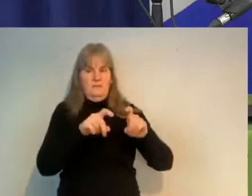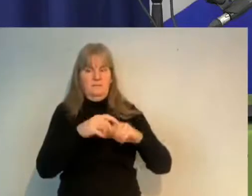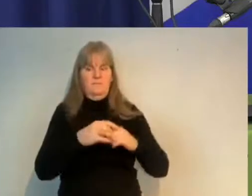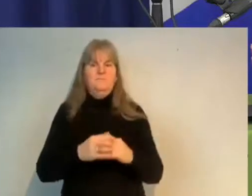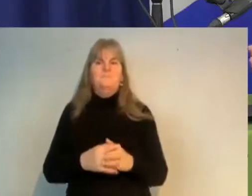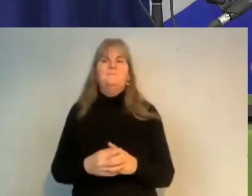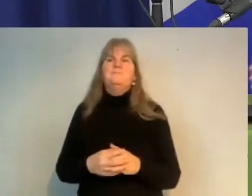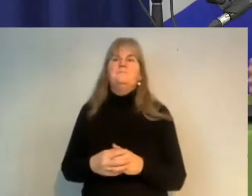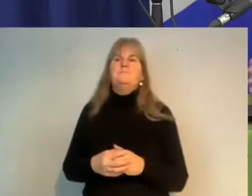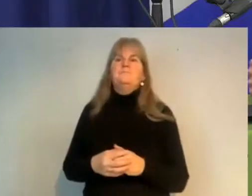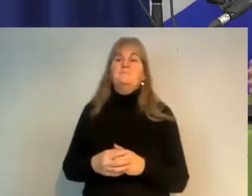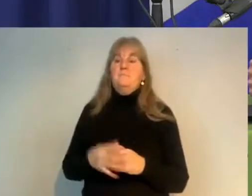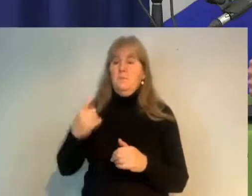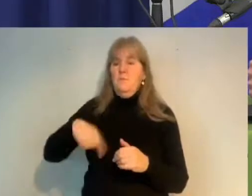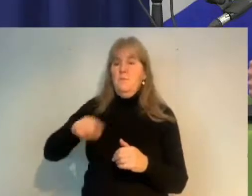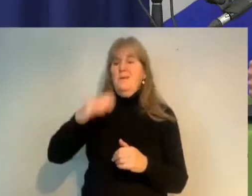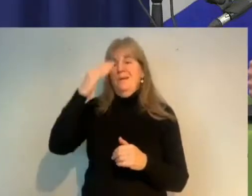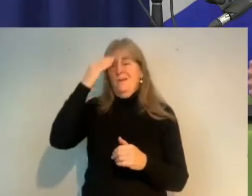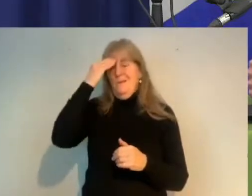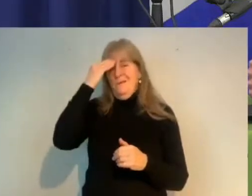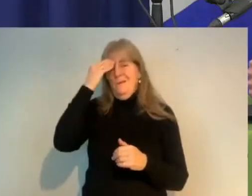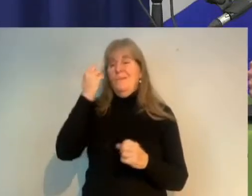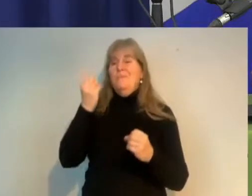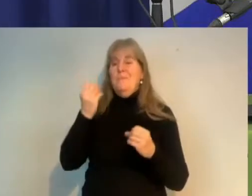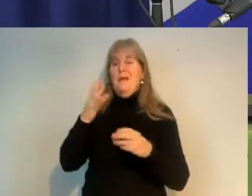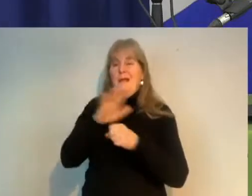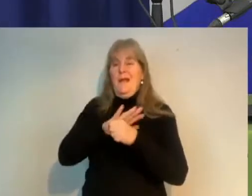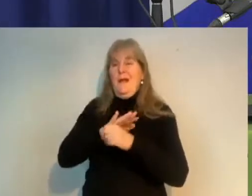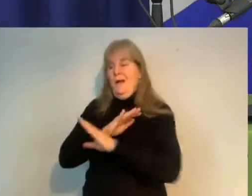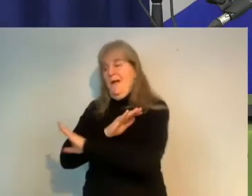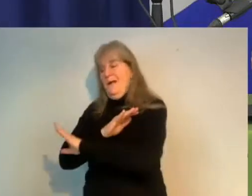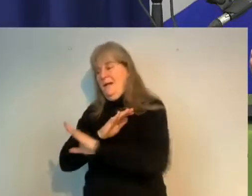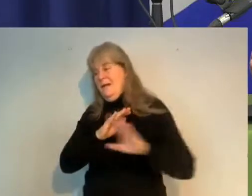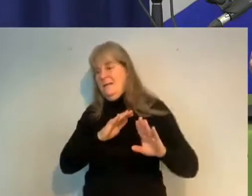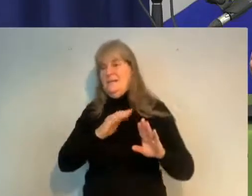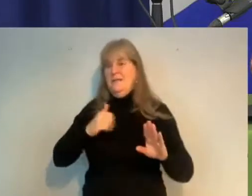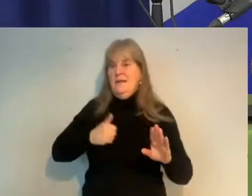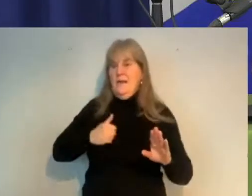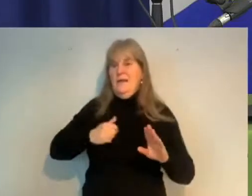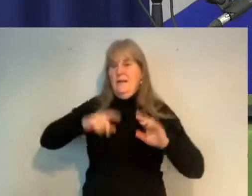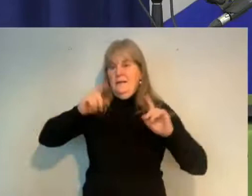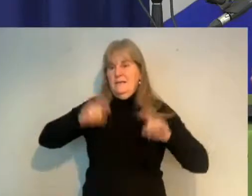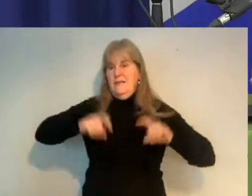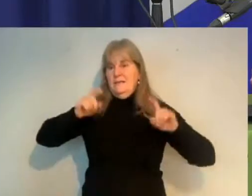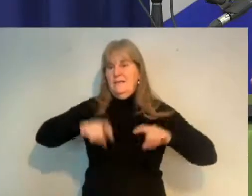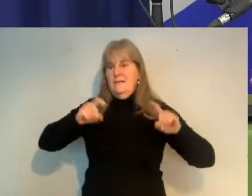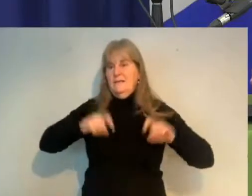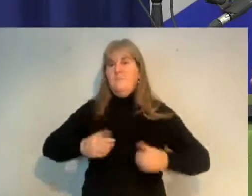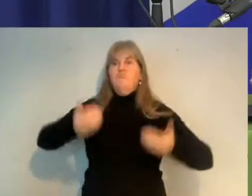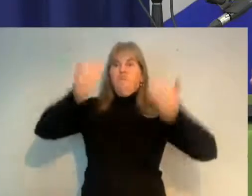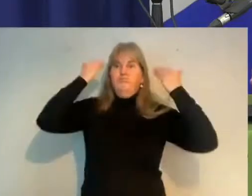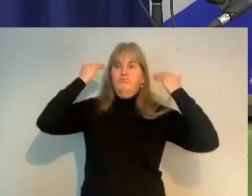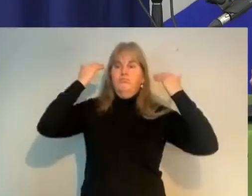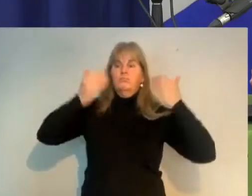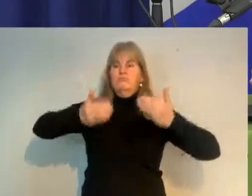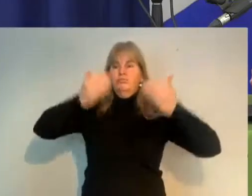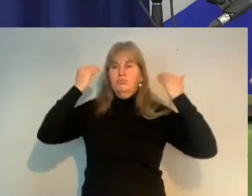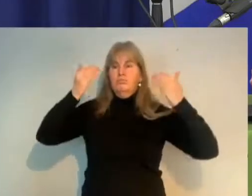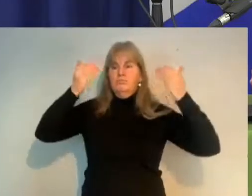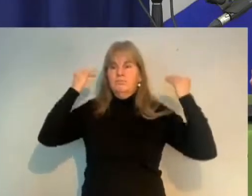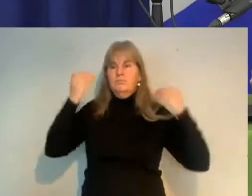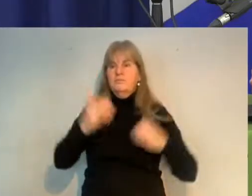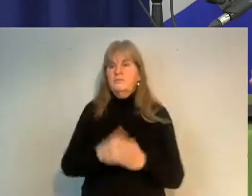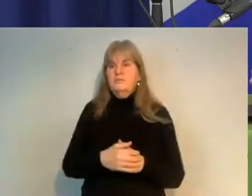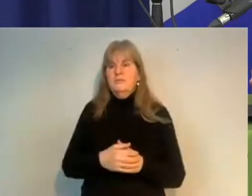We know, we've all heard, that many jurisdictions have gone this way because their testing systems have been overwhelmed. We expect our testing system